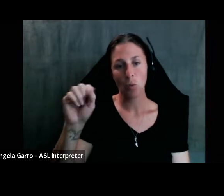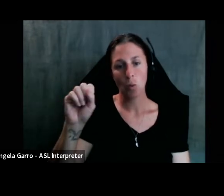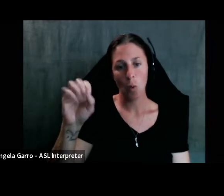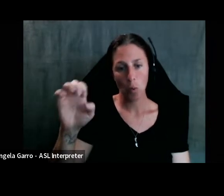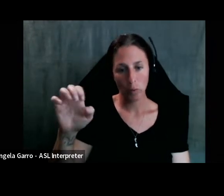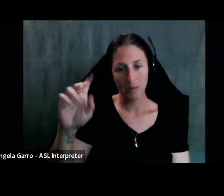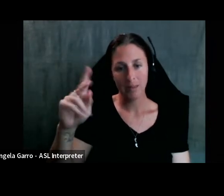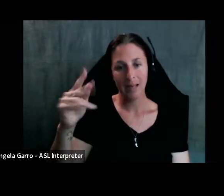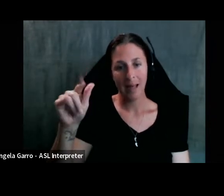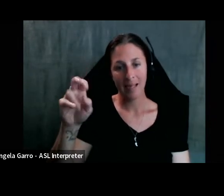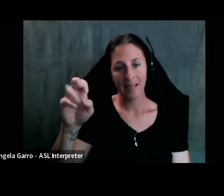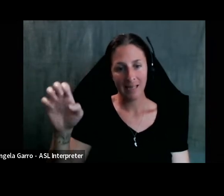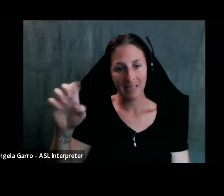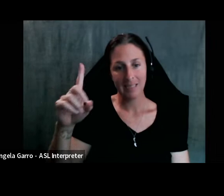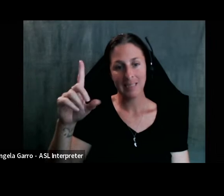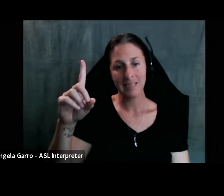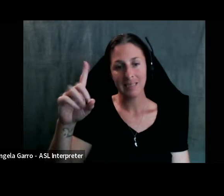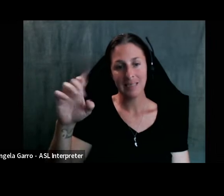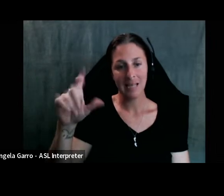Waitak Wu.